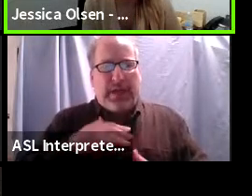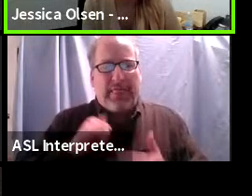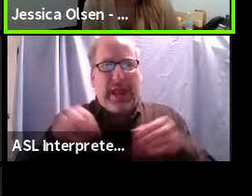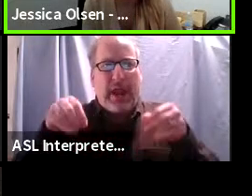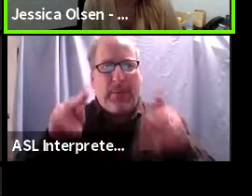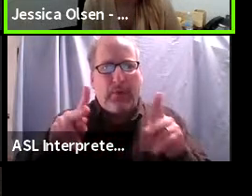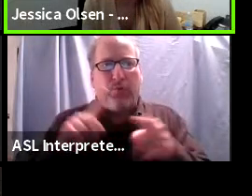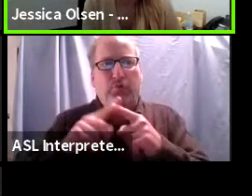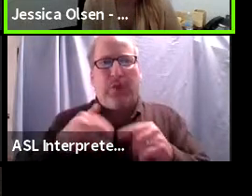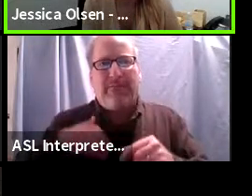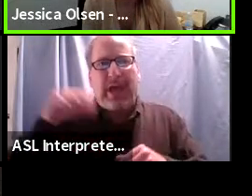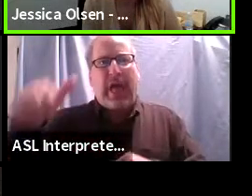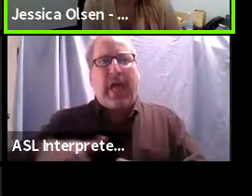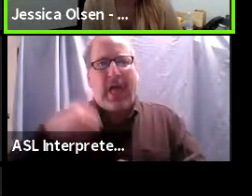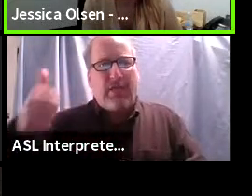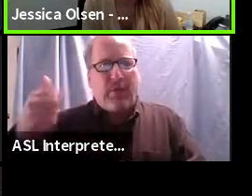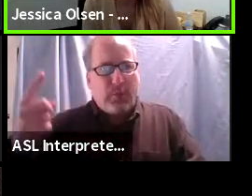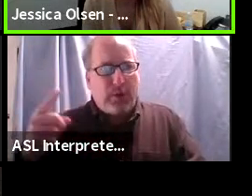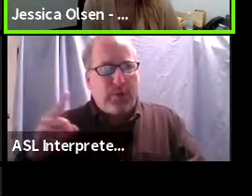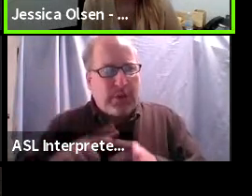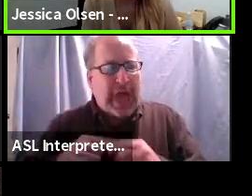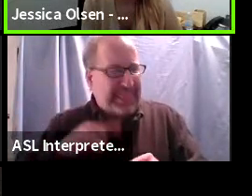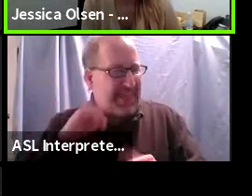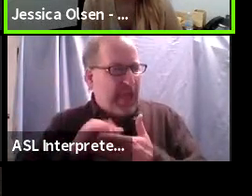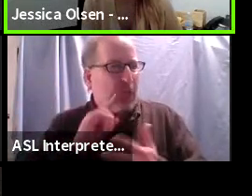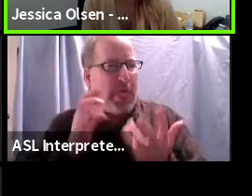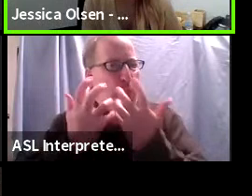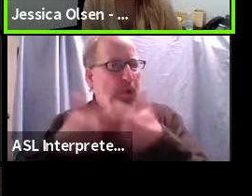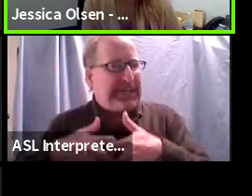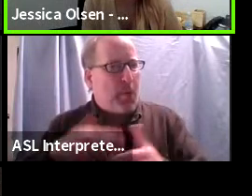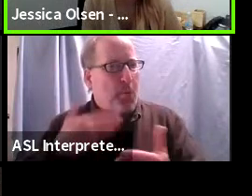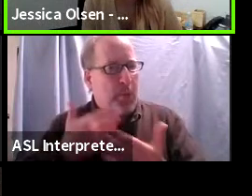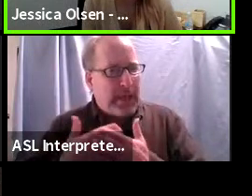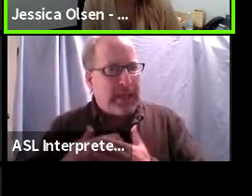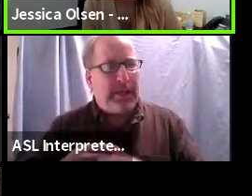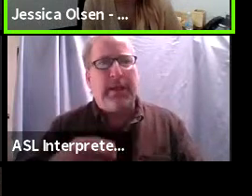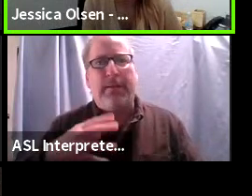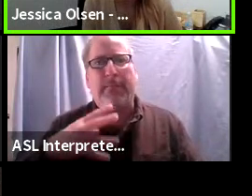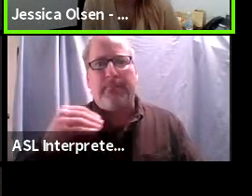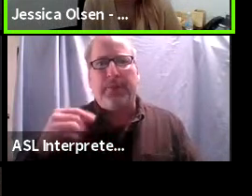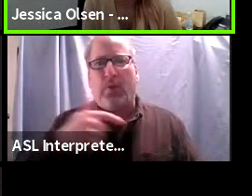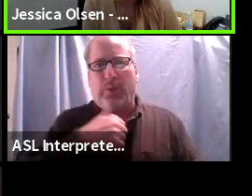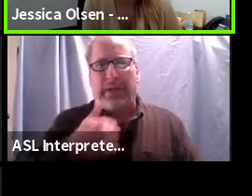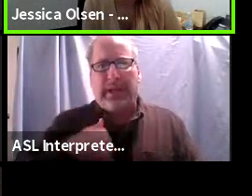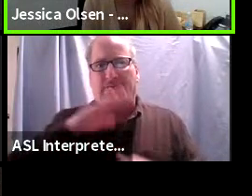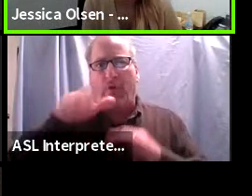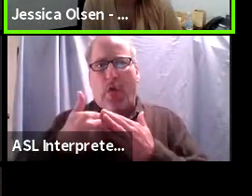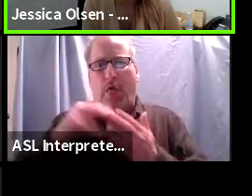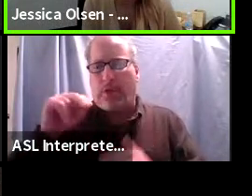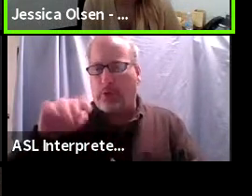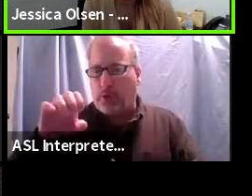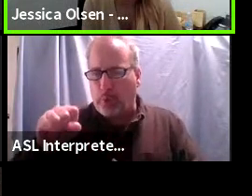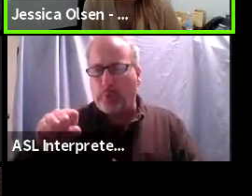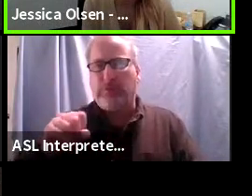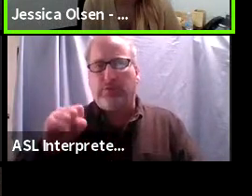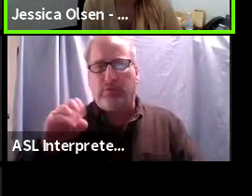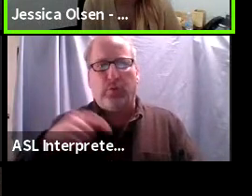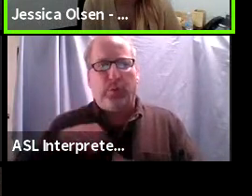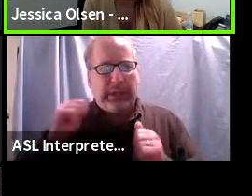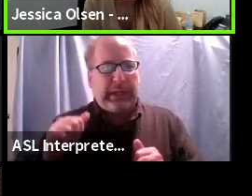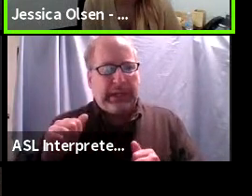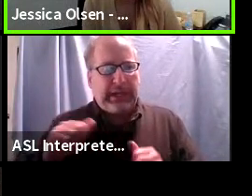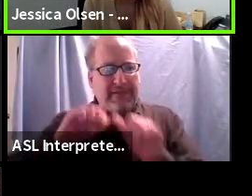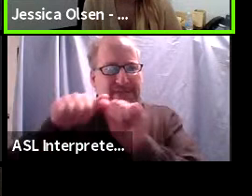opportunity to actually have that others group. I think it worked out really well. To Taylor's point, we have all of those notes. And so what we can do is we